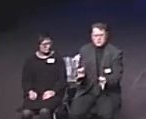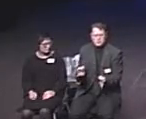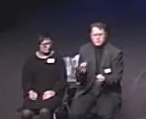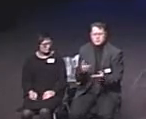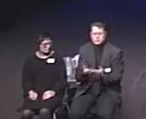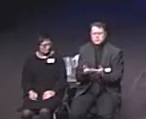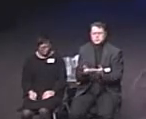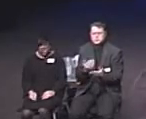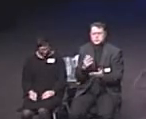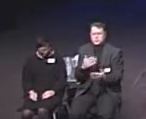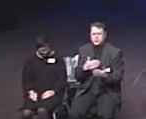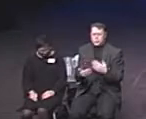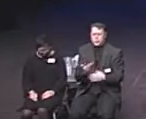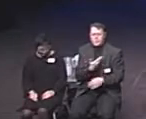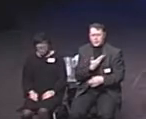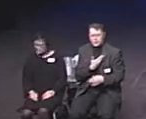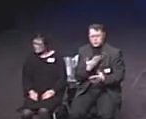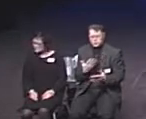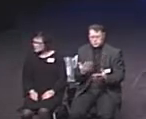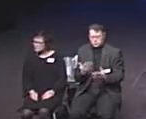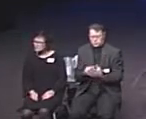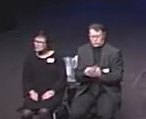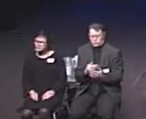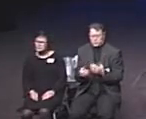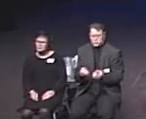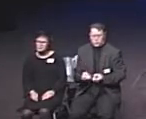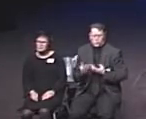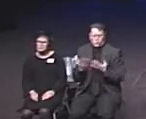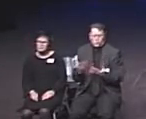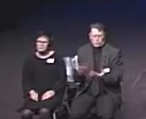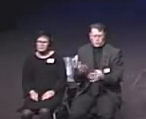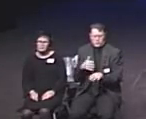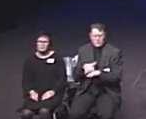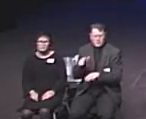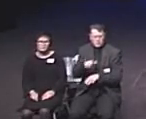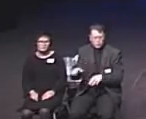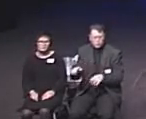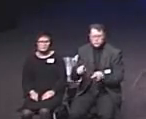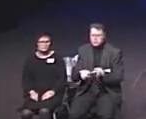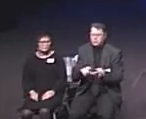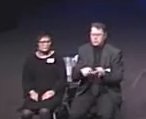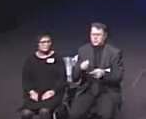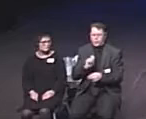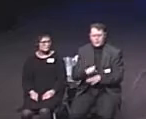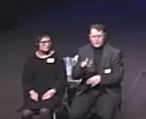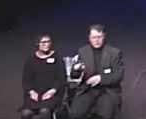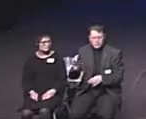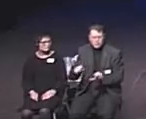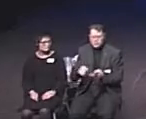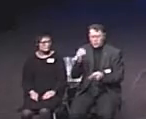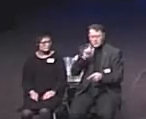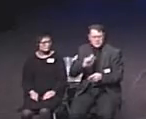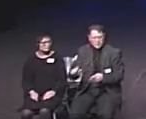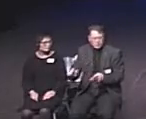very large work with co-creation. And it was experts, it was teachers, it was students, it